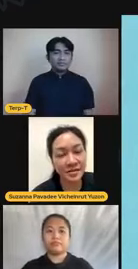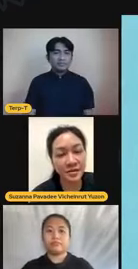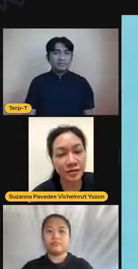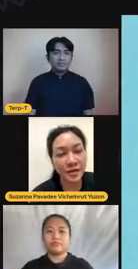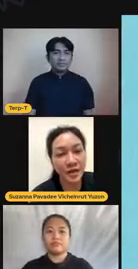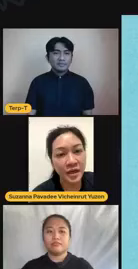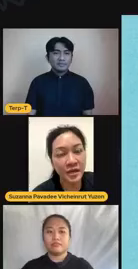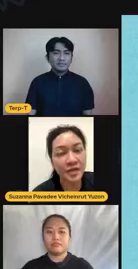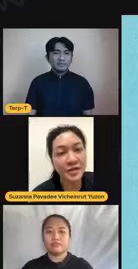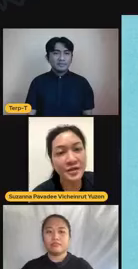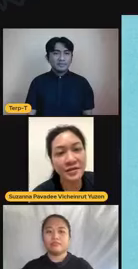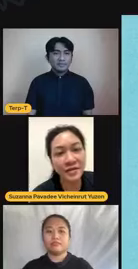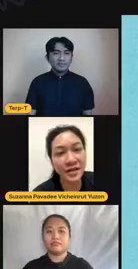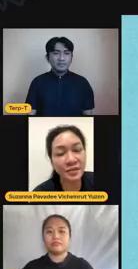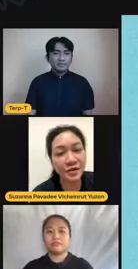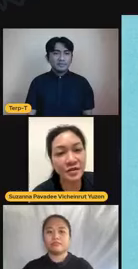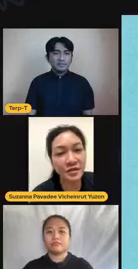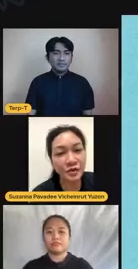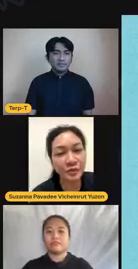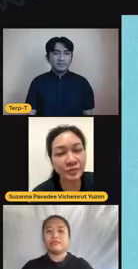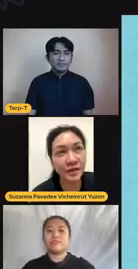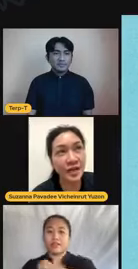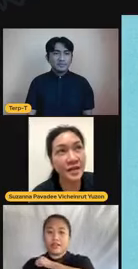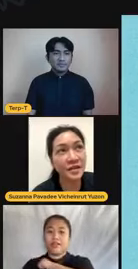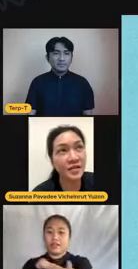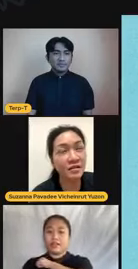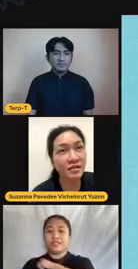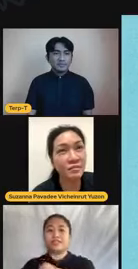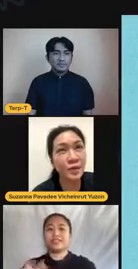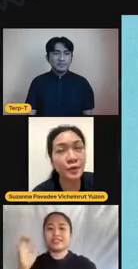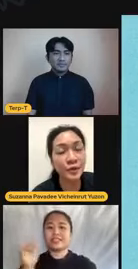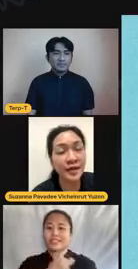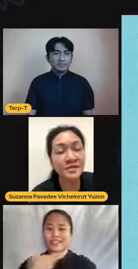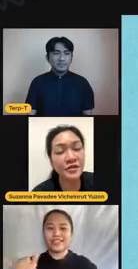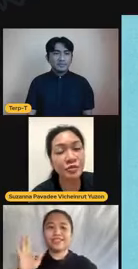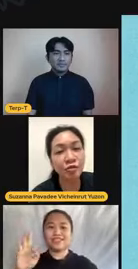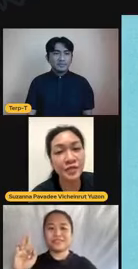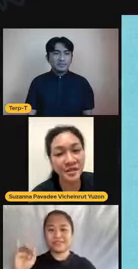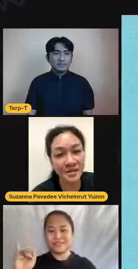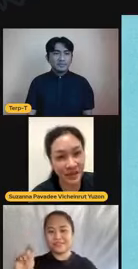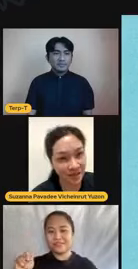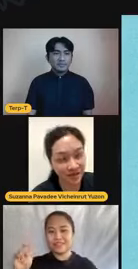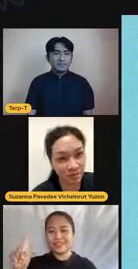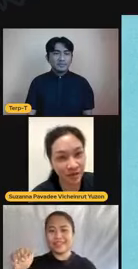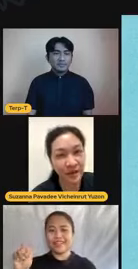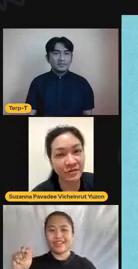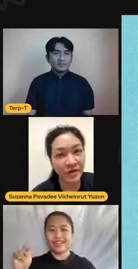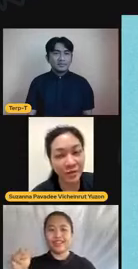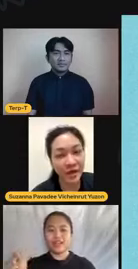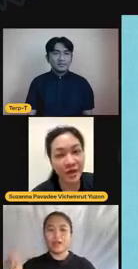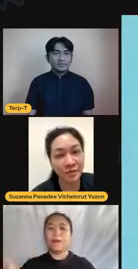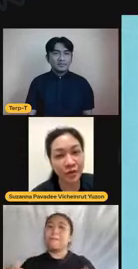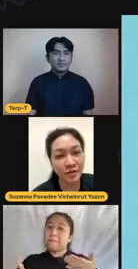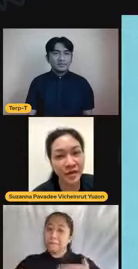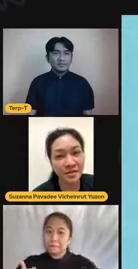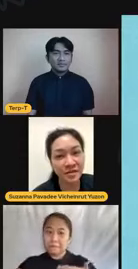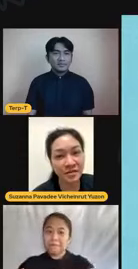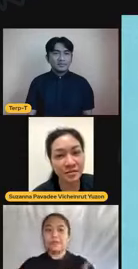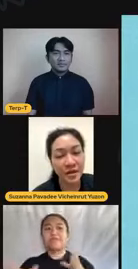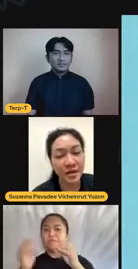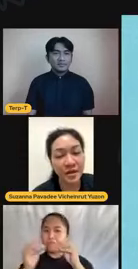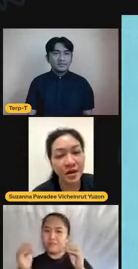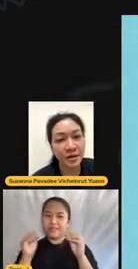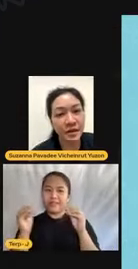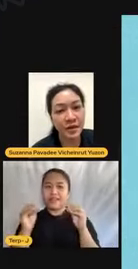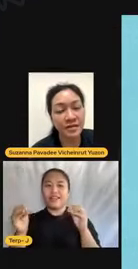99% to 100%. So in countries like Finland, pretty soon, I think people with Down syndrome will be extinct. They won't have anyone anymore with Down